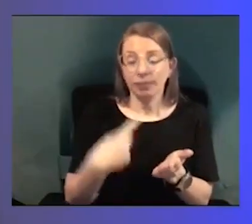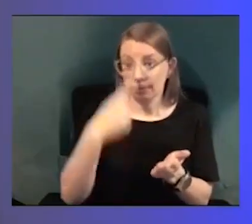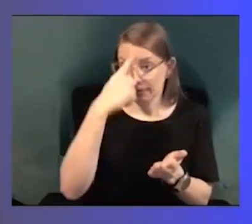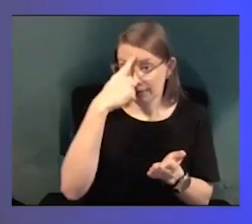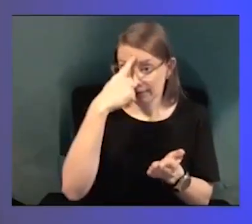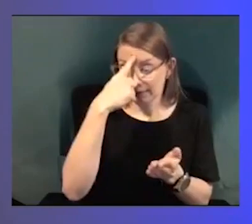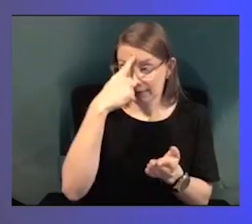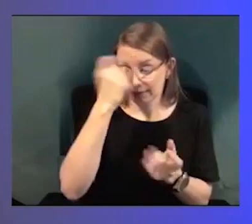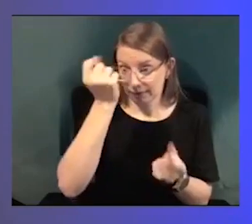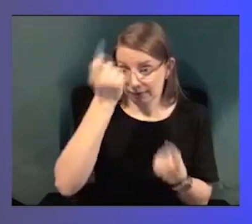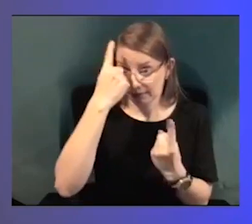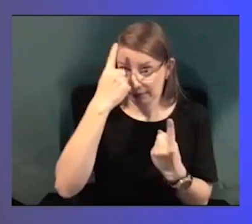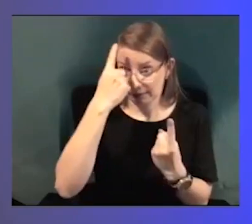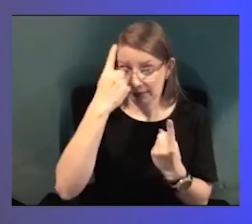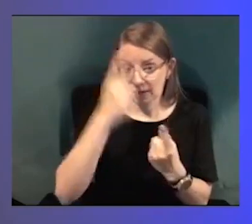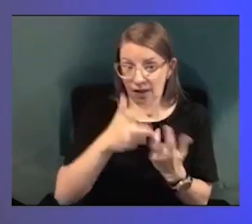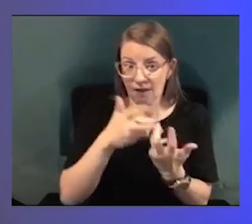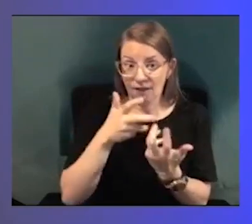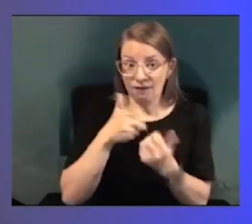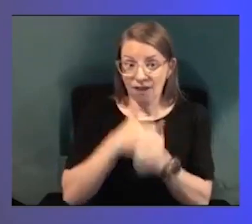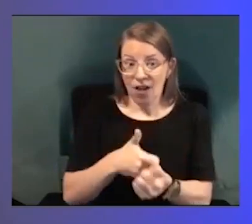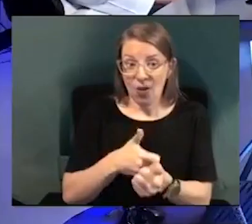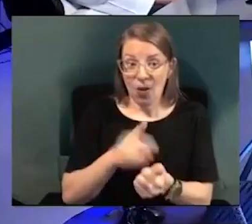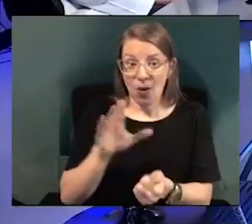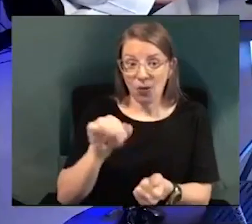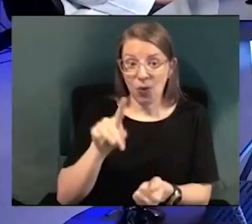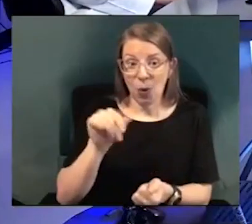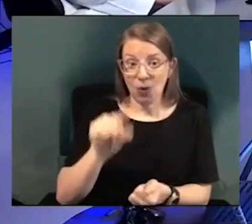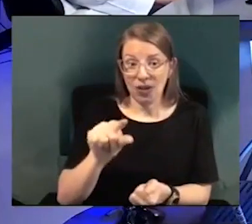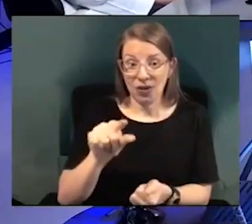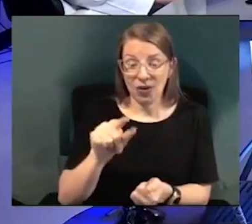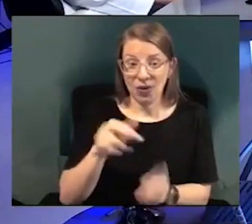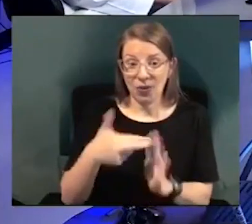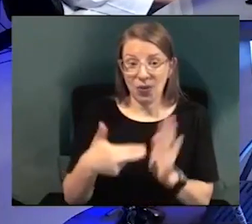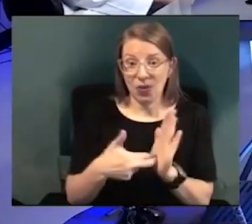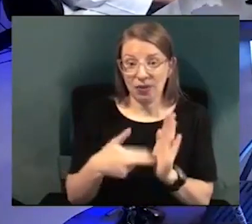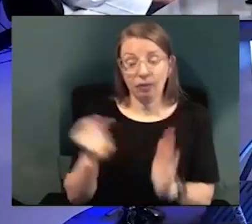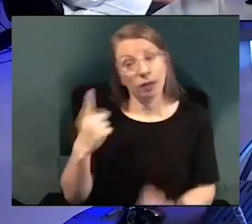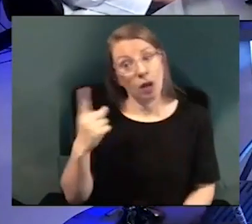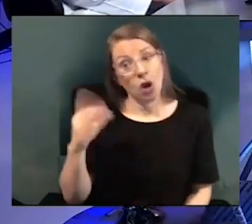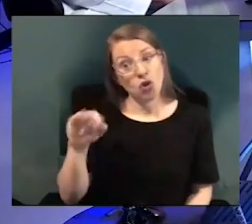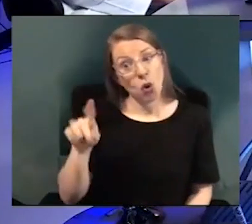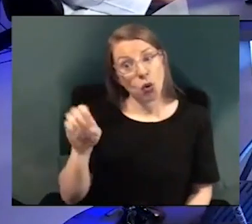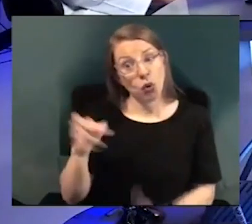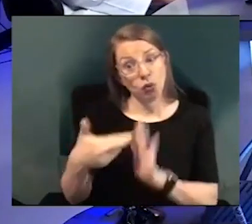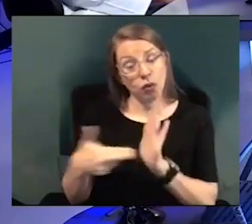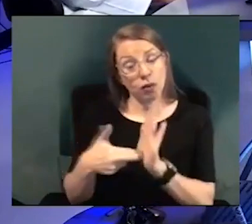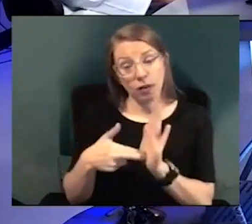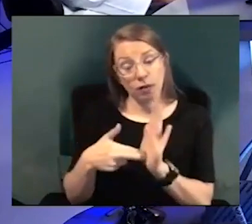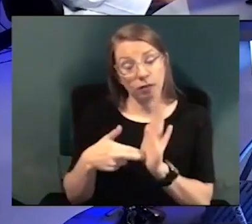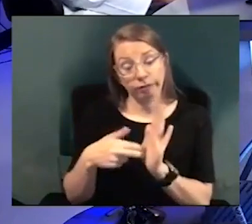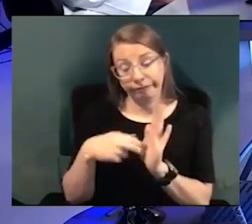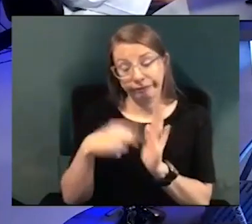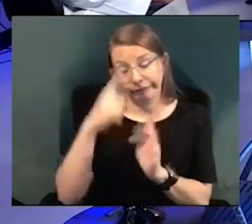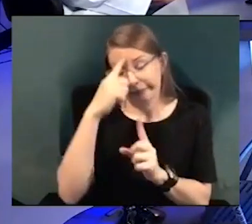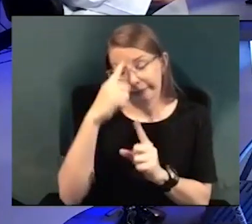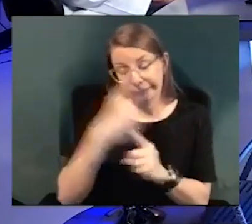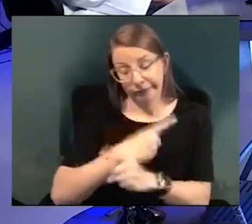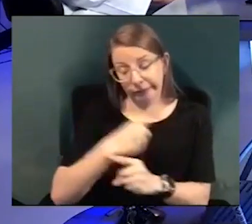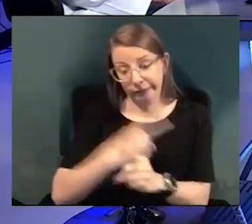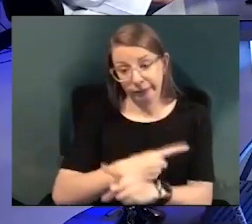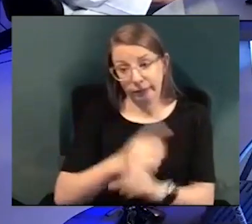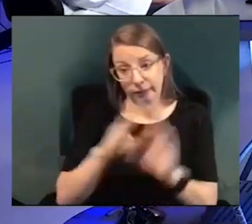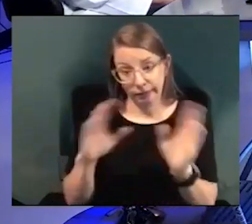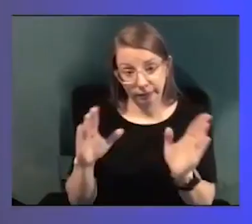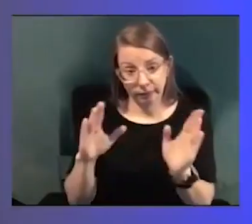Just to see, because coding rules aren't always logical. I think, is that okay for me to say it's online? totally outline? okay. Now, they're logical in a different way. Yeah, I suppose that's So